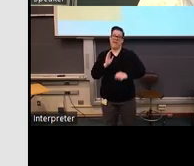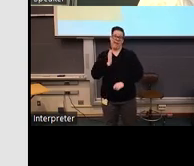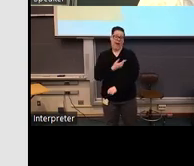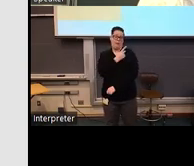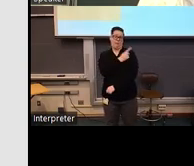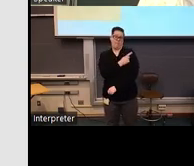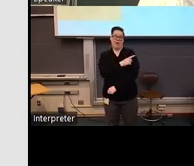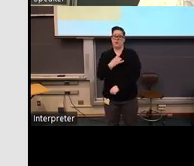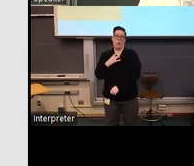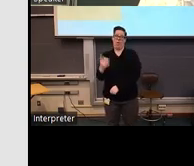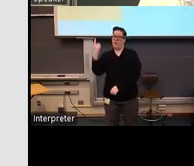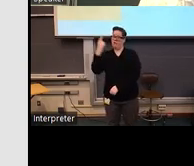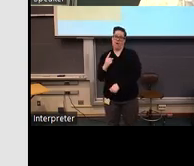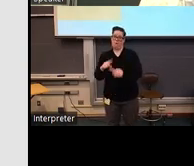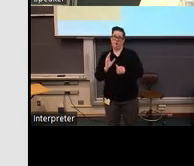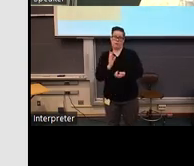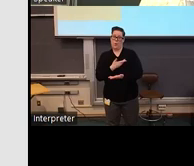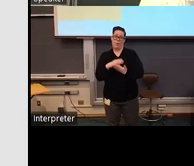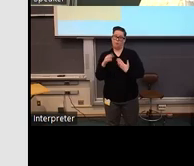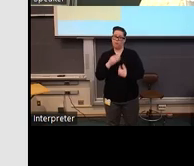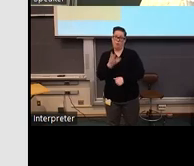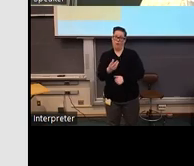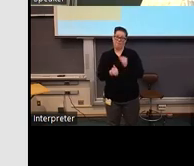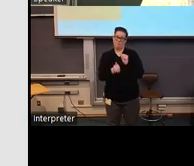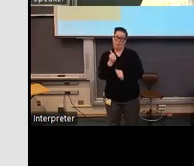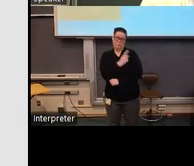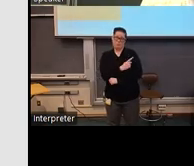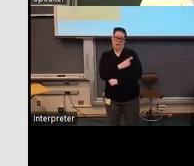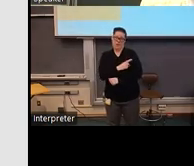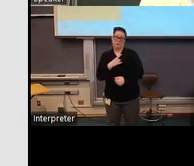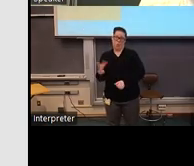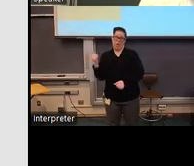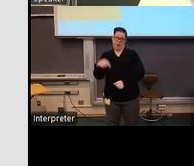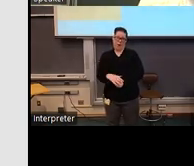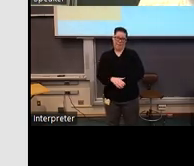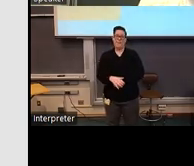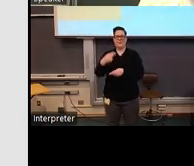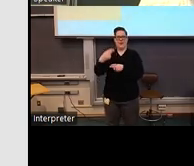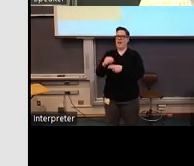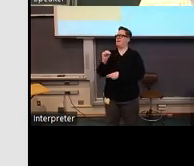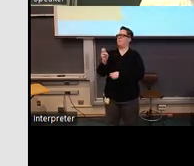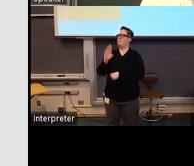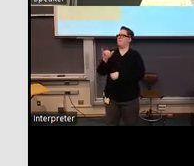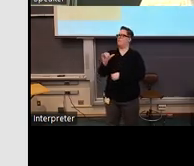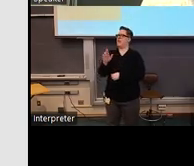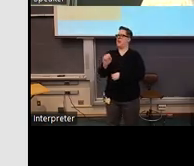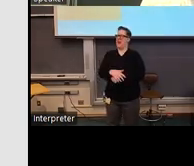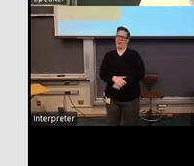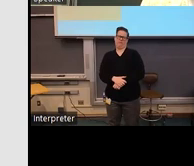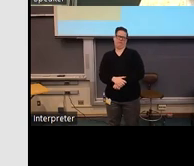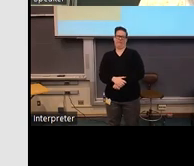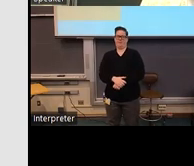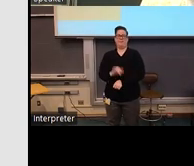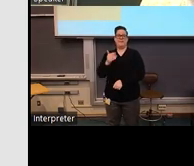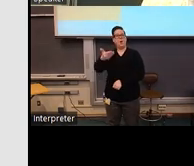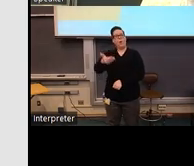our patients do not like coming to the memory care program, the vast majority of them. That name just doesn't feel, it's almost like, welcome